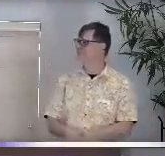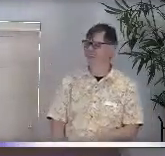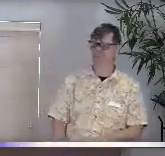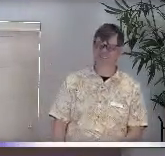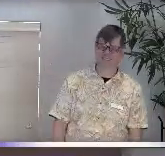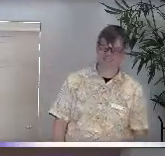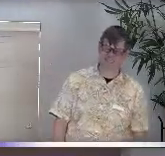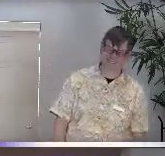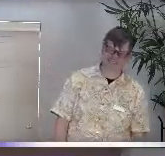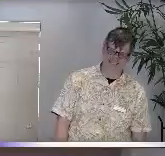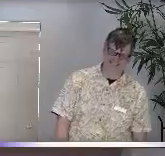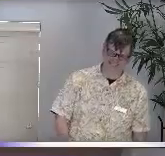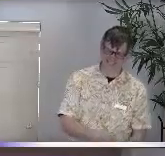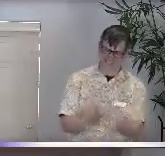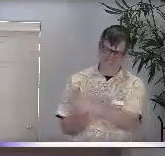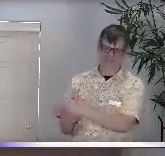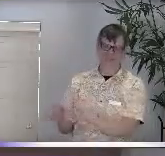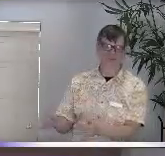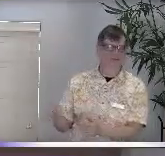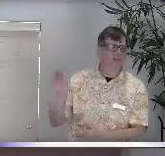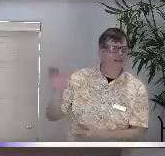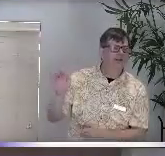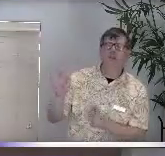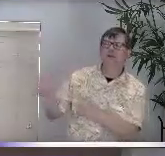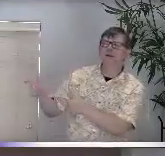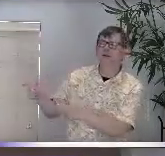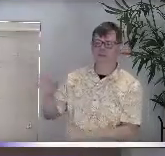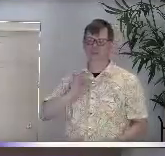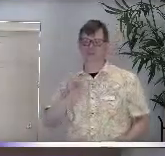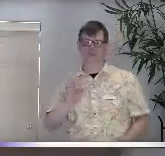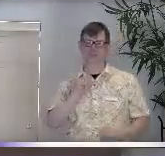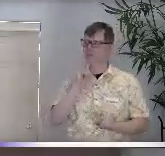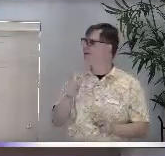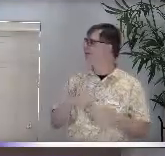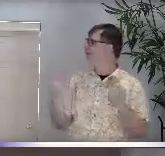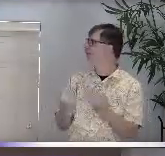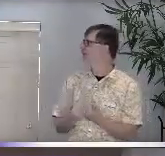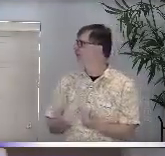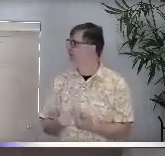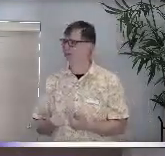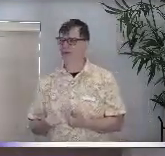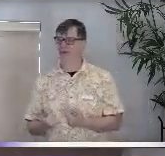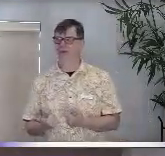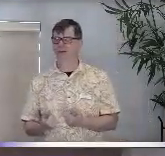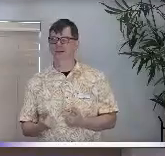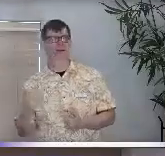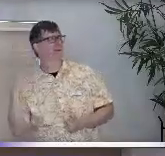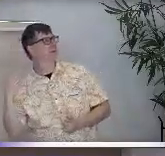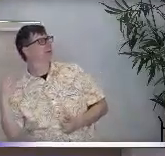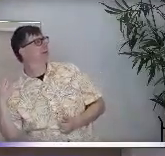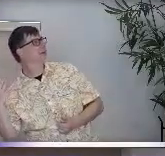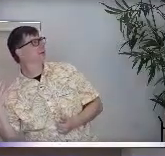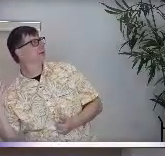way, the church is that way. And I'm like, Lukey, and Luke's, and Bill's like, be quiet, like, leave